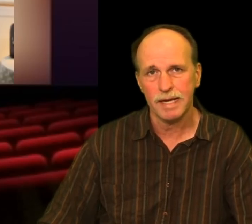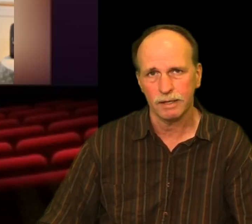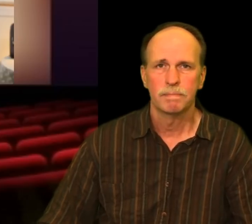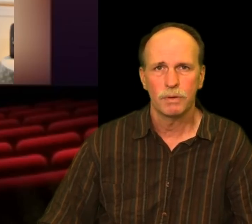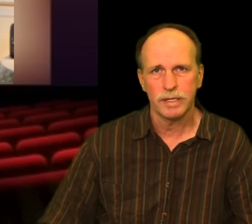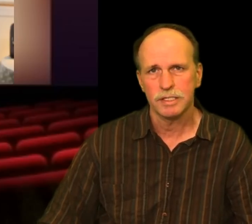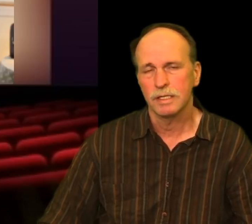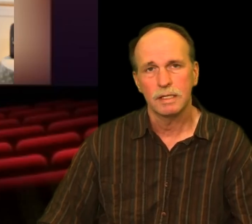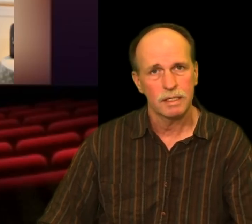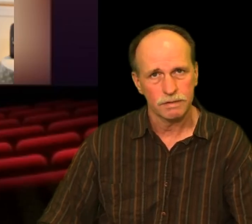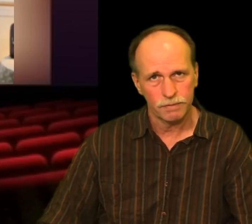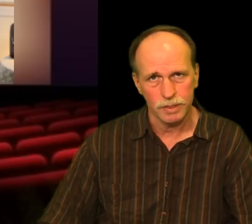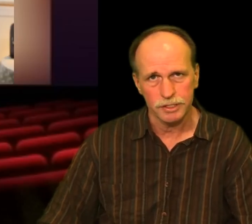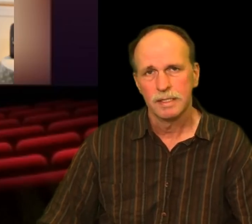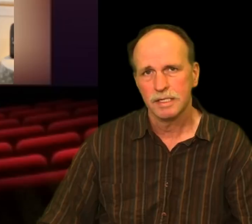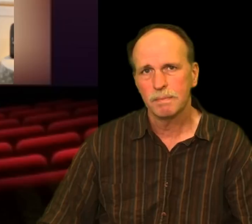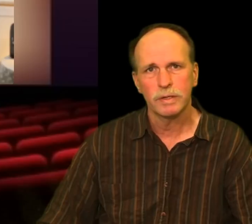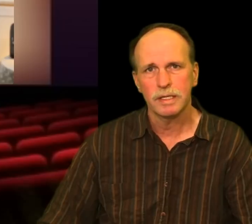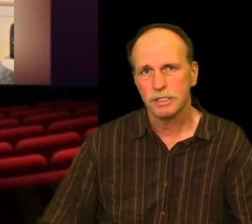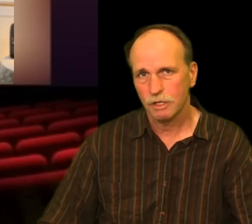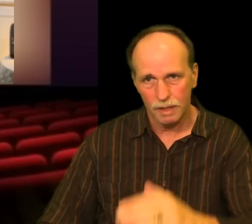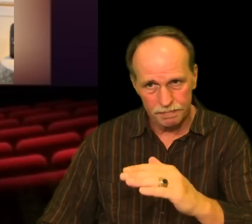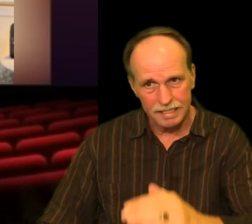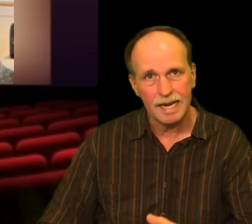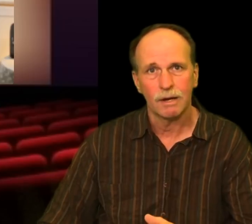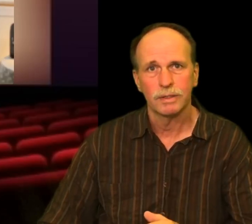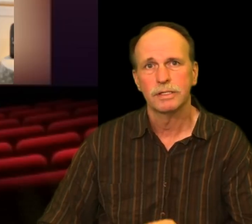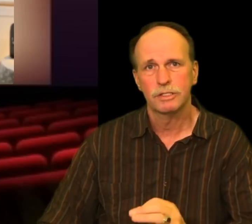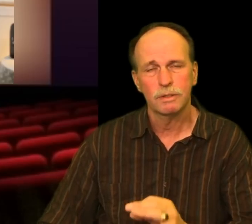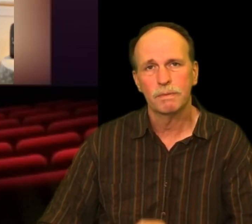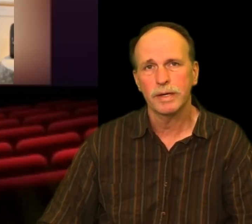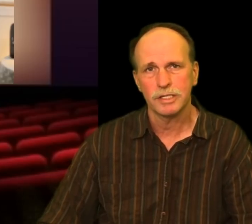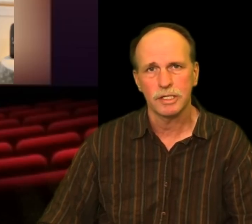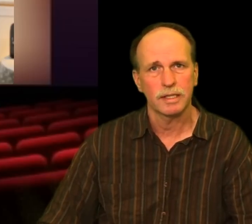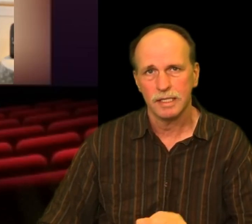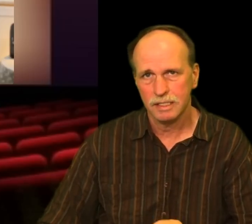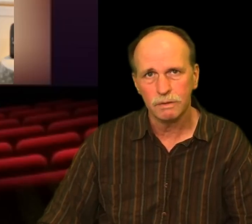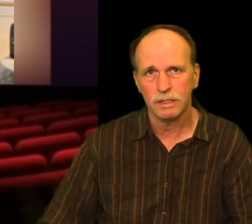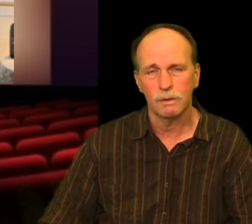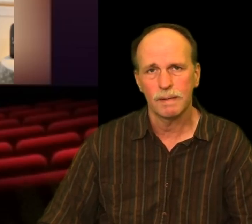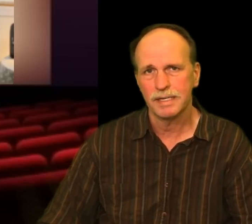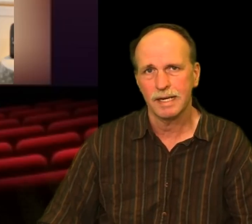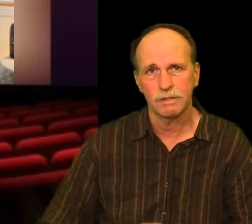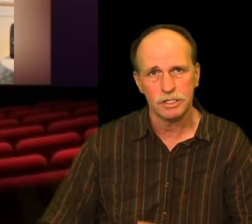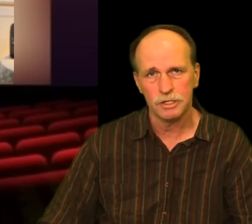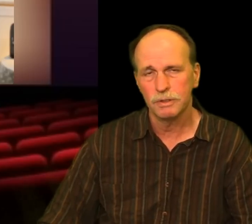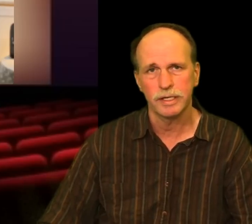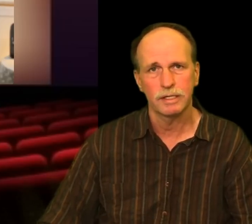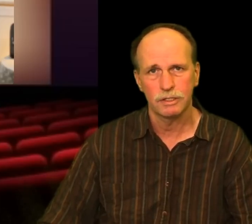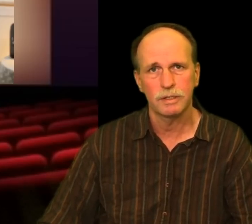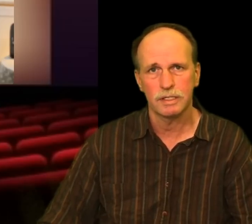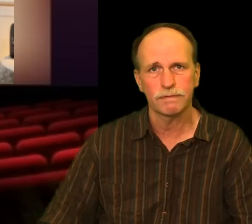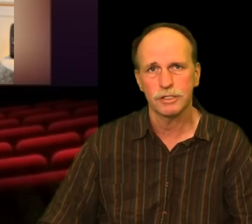of matter. Buoyancy is a force. Submarines go up and down due to buoyancy. They don't go up and down